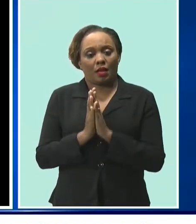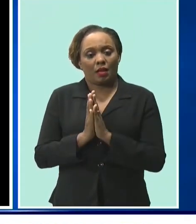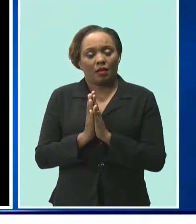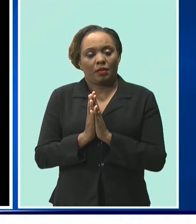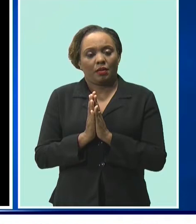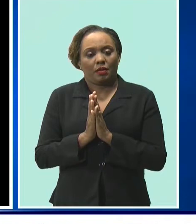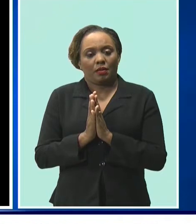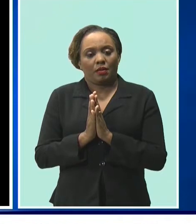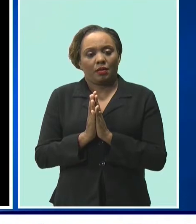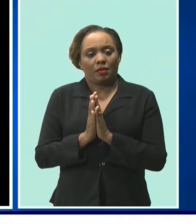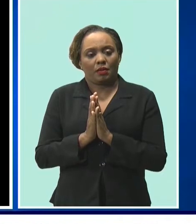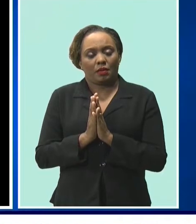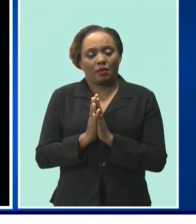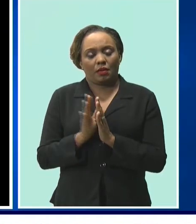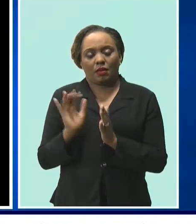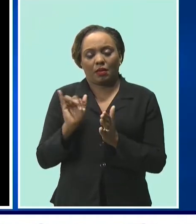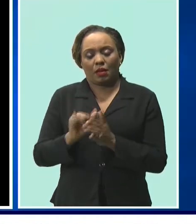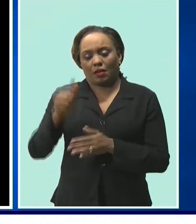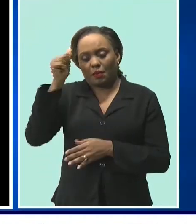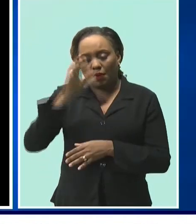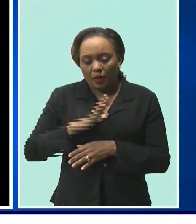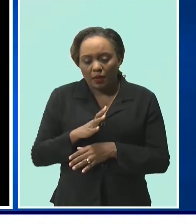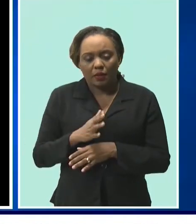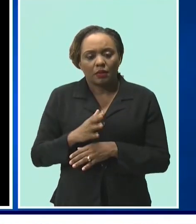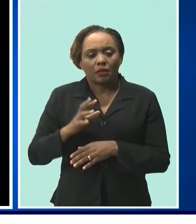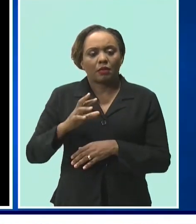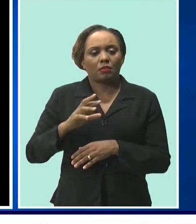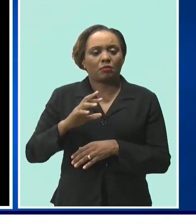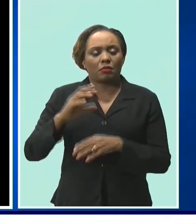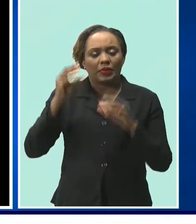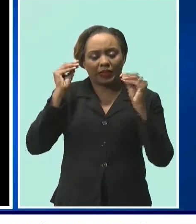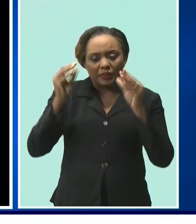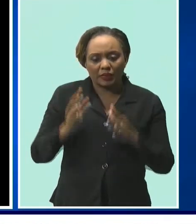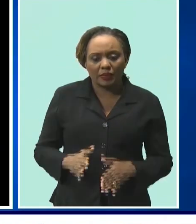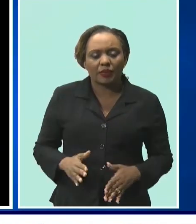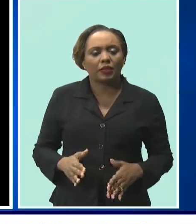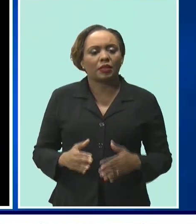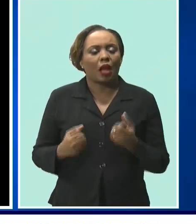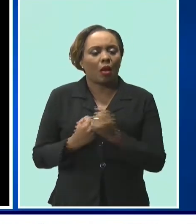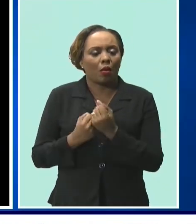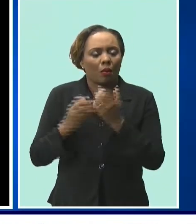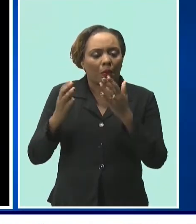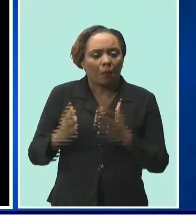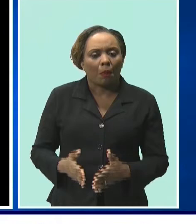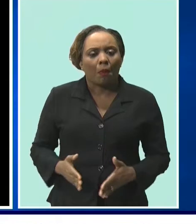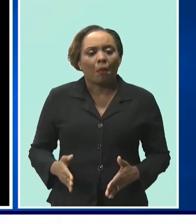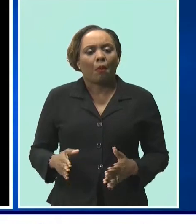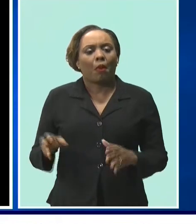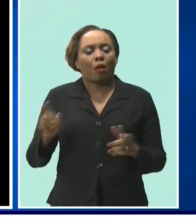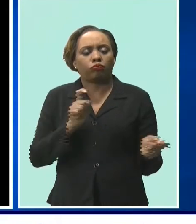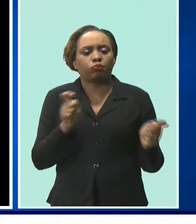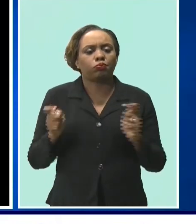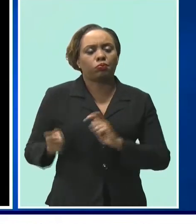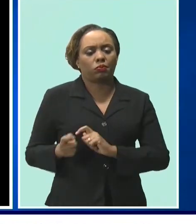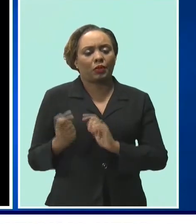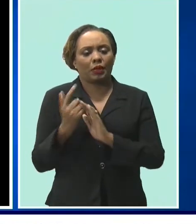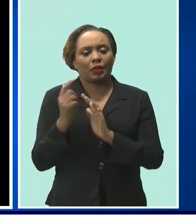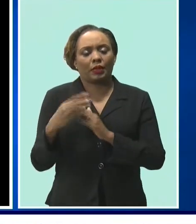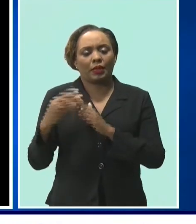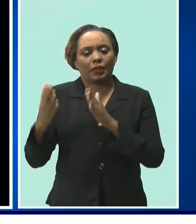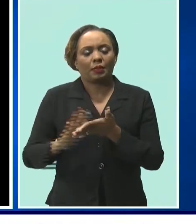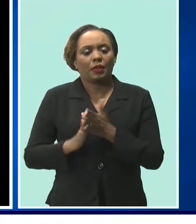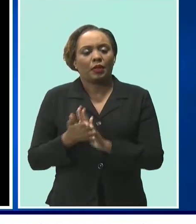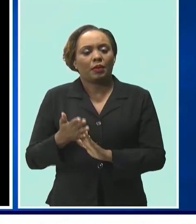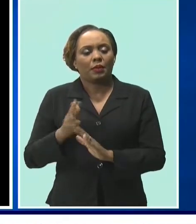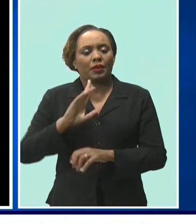pioneer, educator, athlete, politician, philanthropist, and transformational leader, be made a